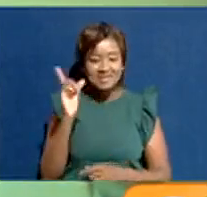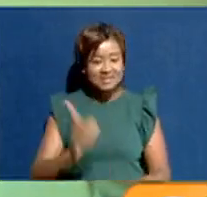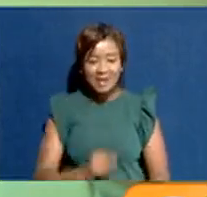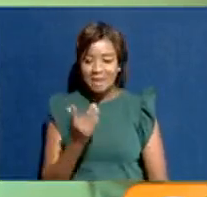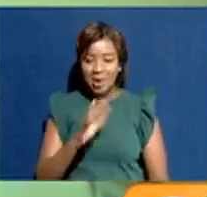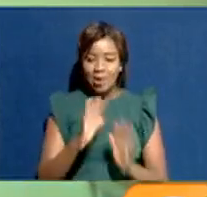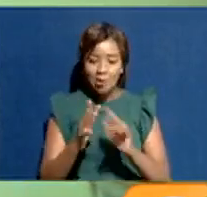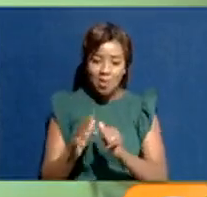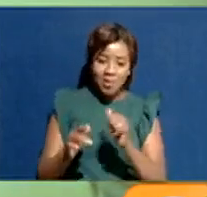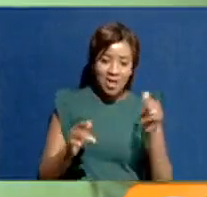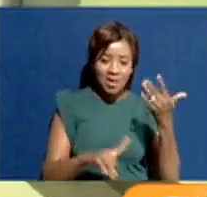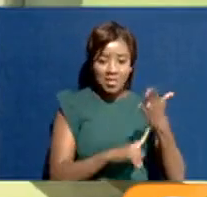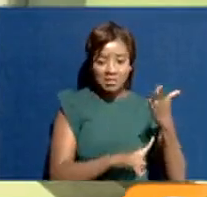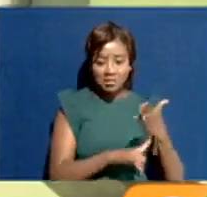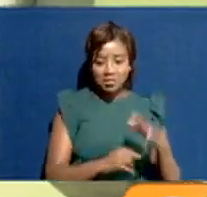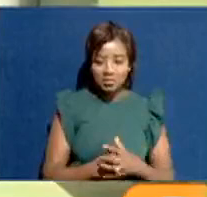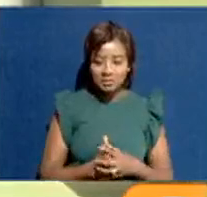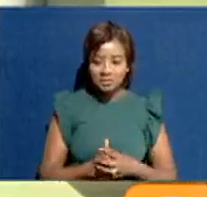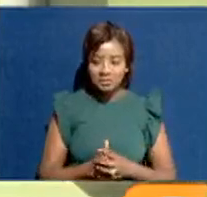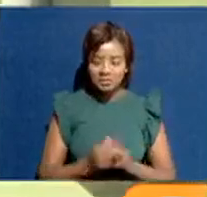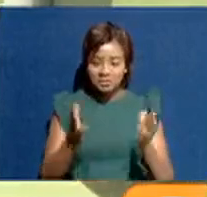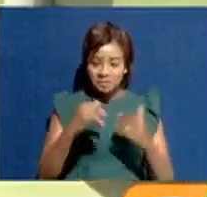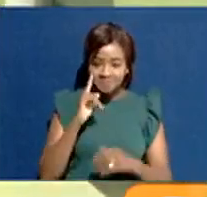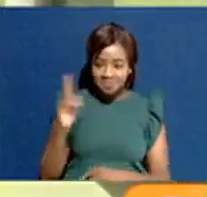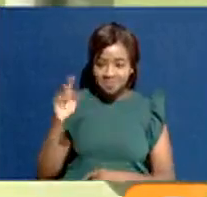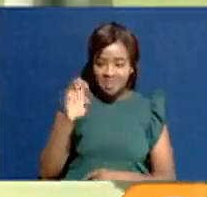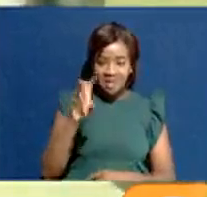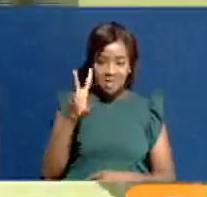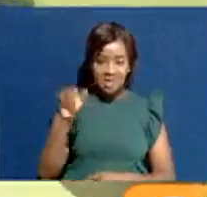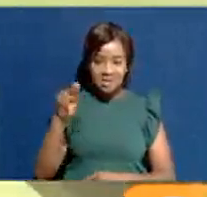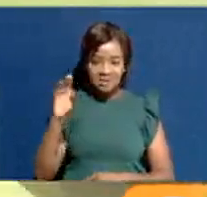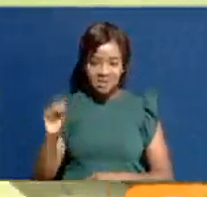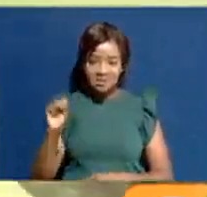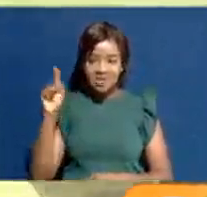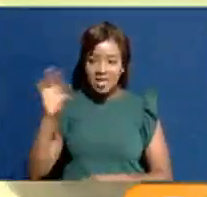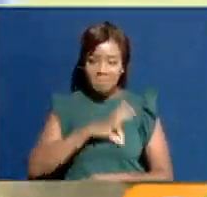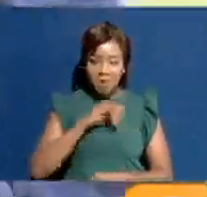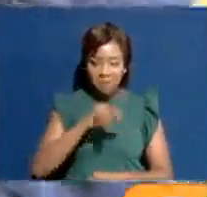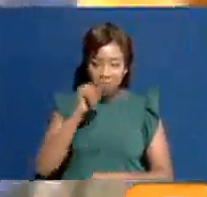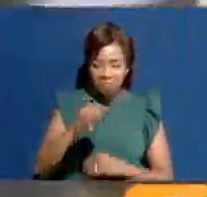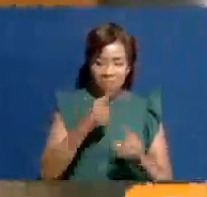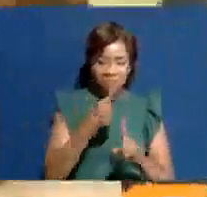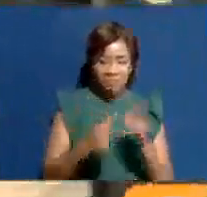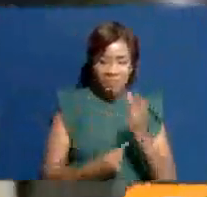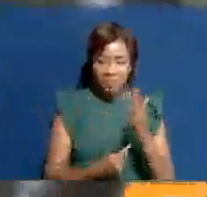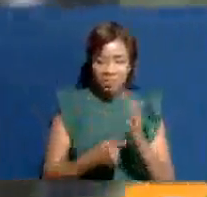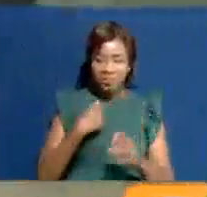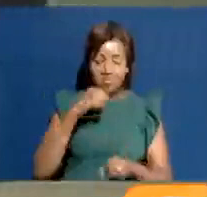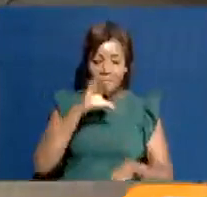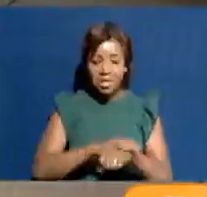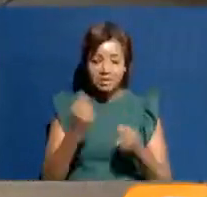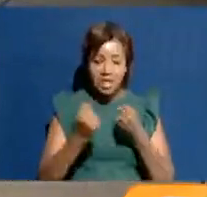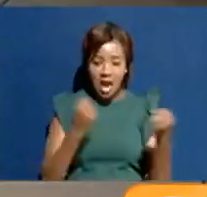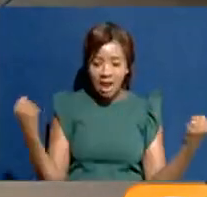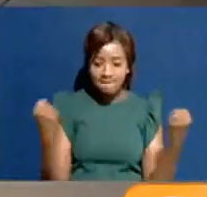in comparison with other technologies. Ivan Sodhiambo is one of the patients benefiting from this technology. In a part accident,